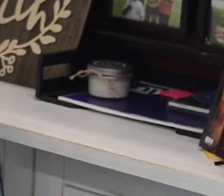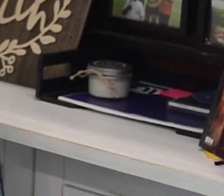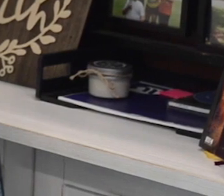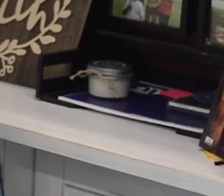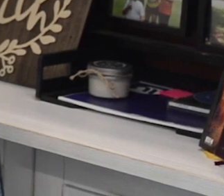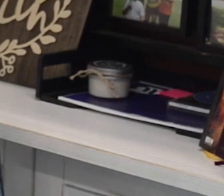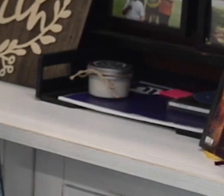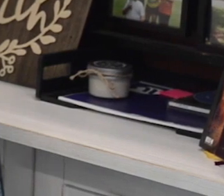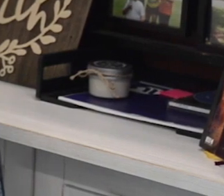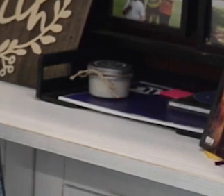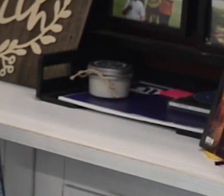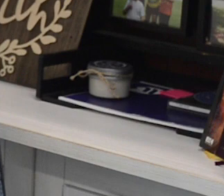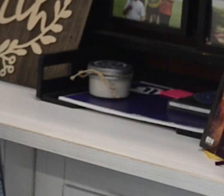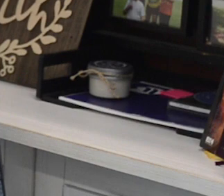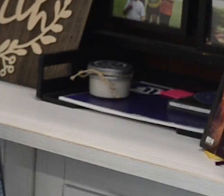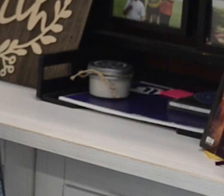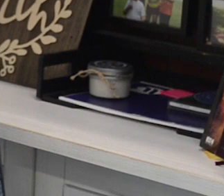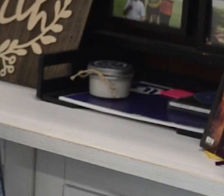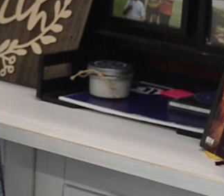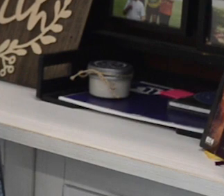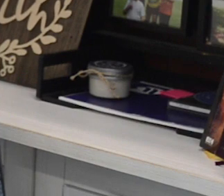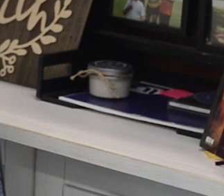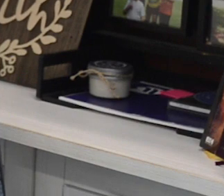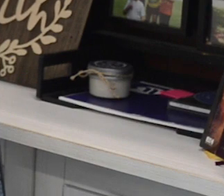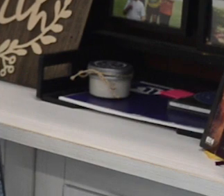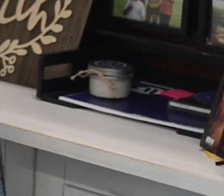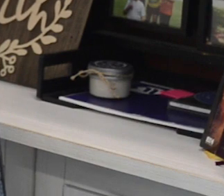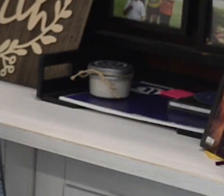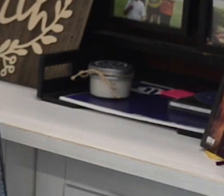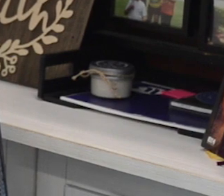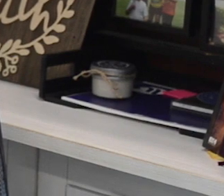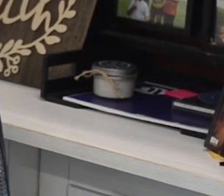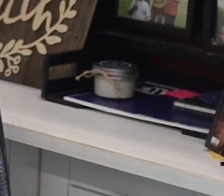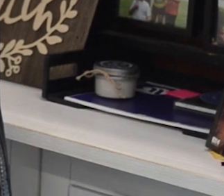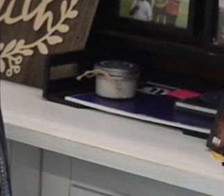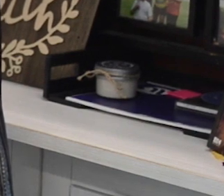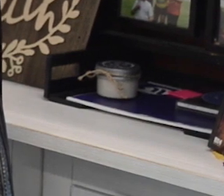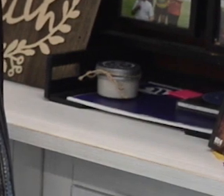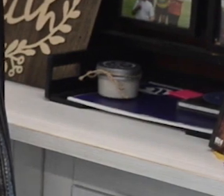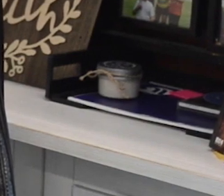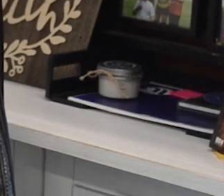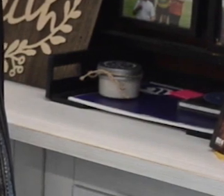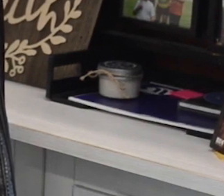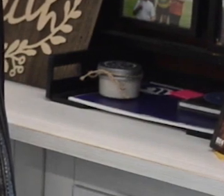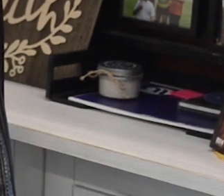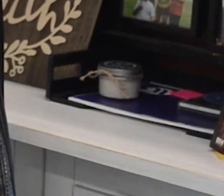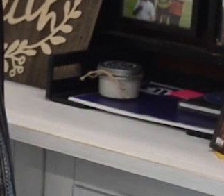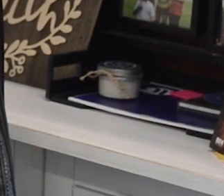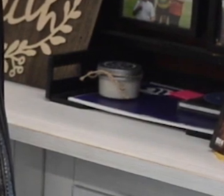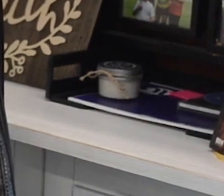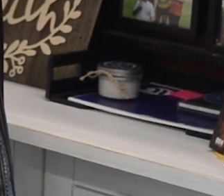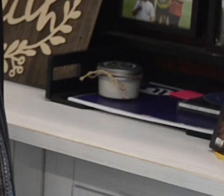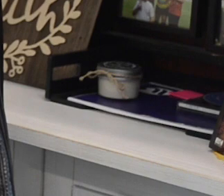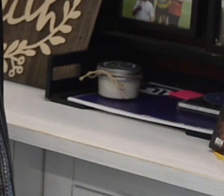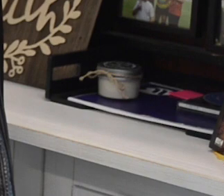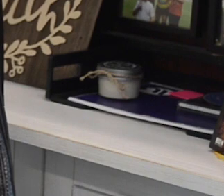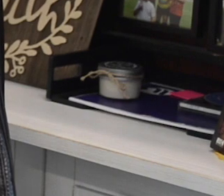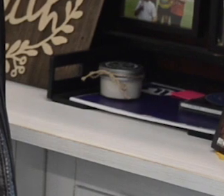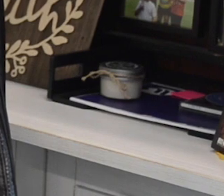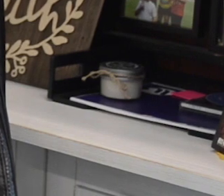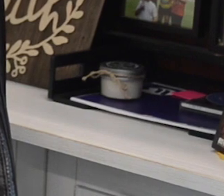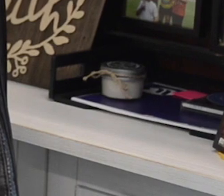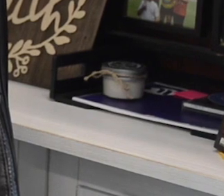God for a journey that I'd walked through. You see, when I was 33, I was sitting in a hospital room with my husband at the